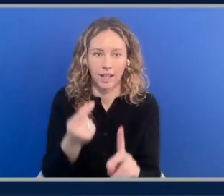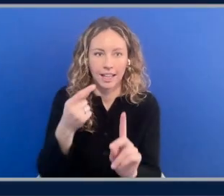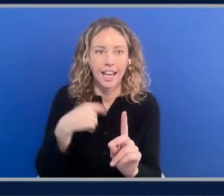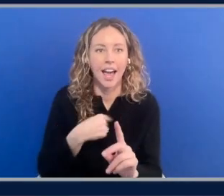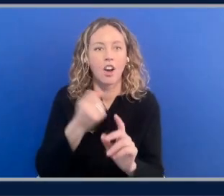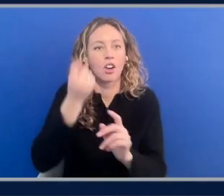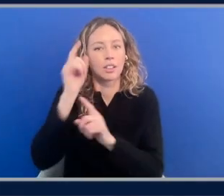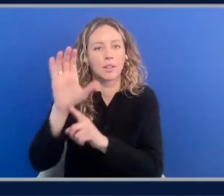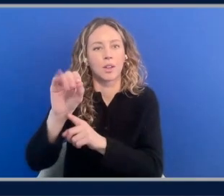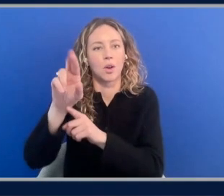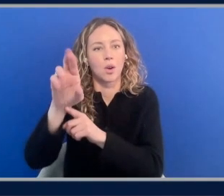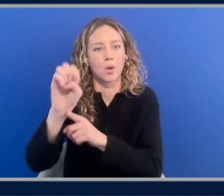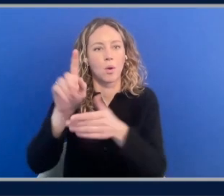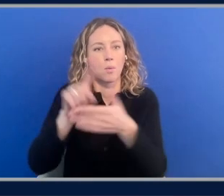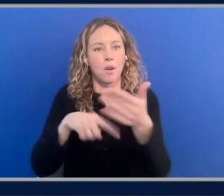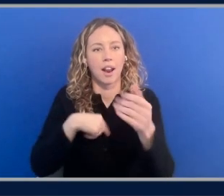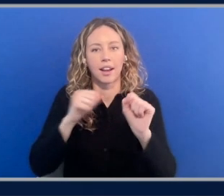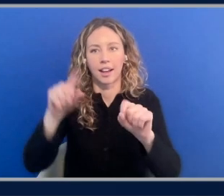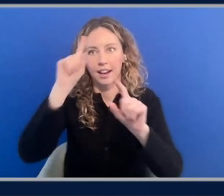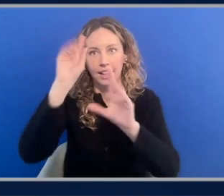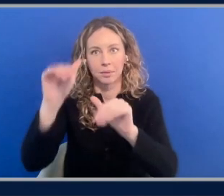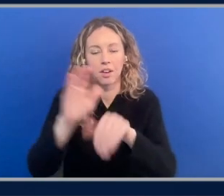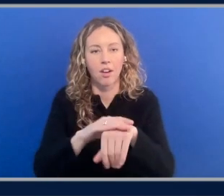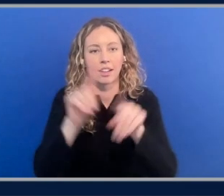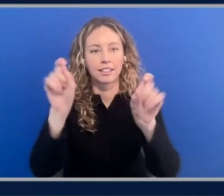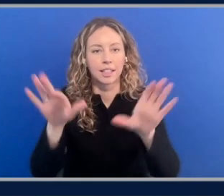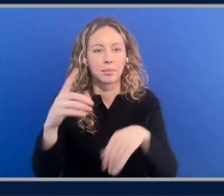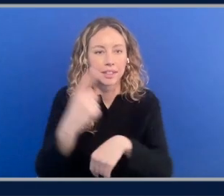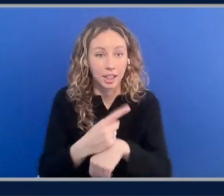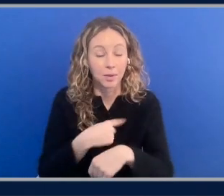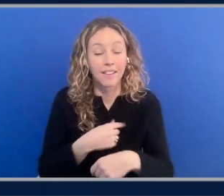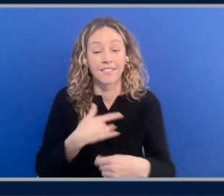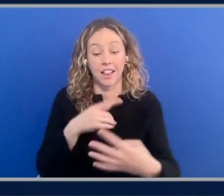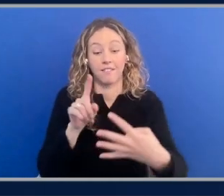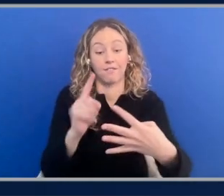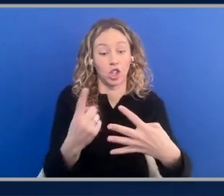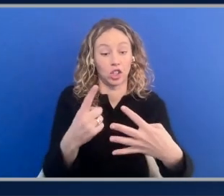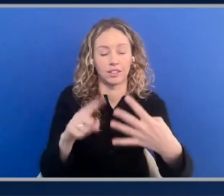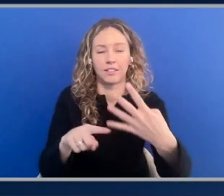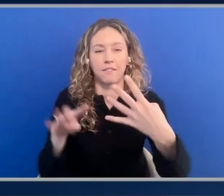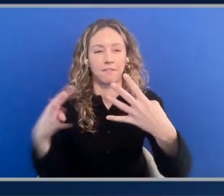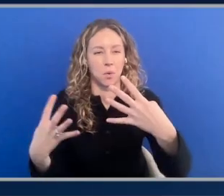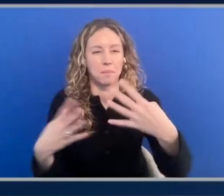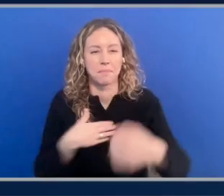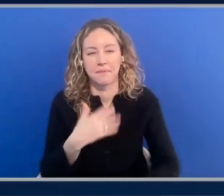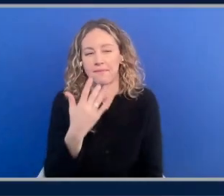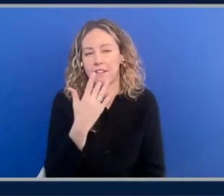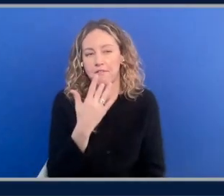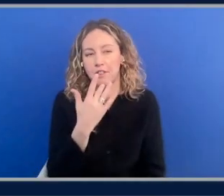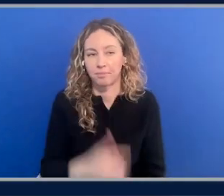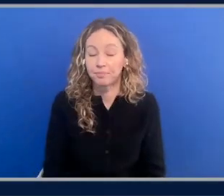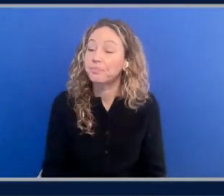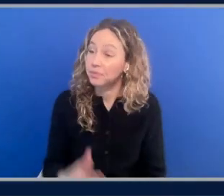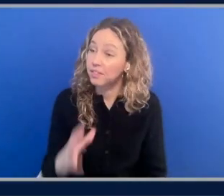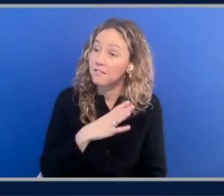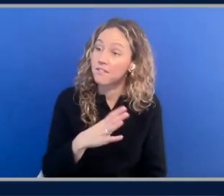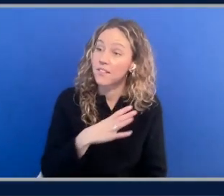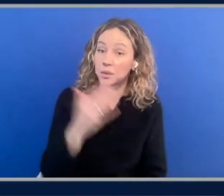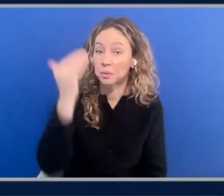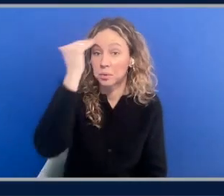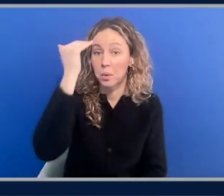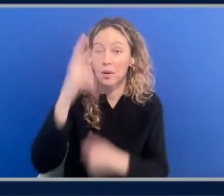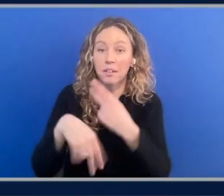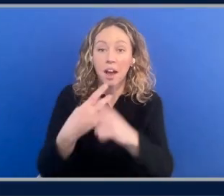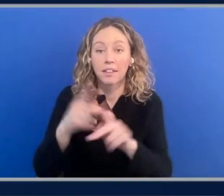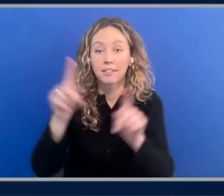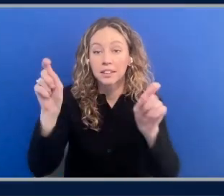expect on exam day. So I would say that step 1 and step 4 are probably 2 of my faves. Okay, so step 1, get into the exam with exam style